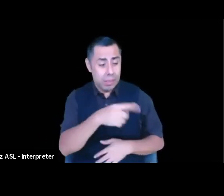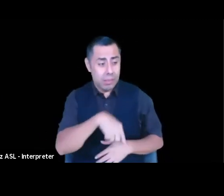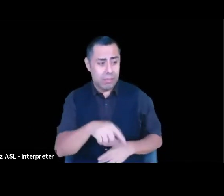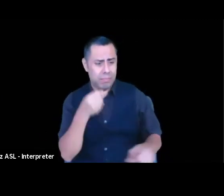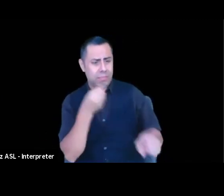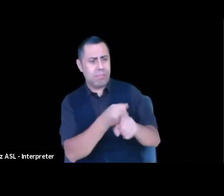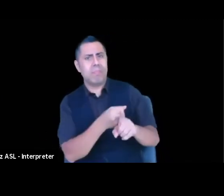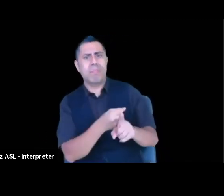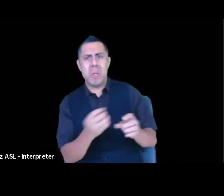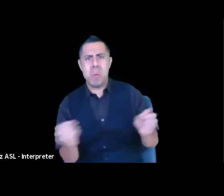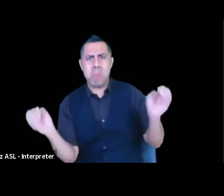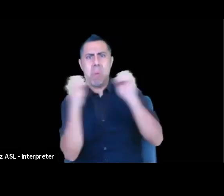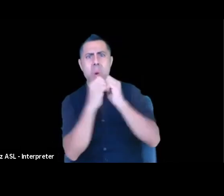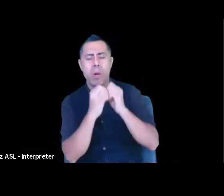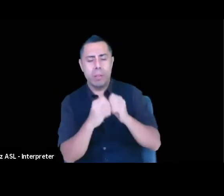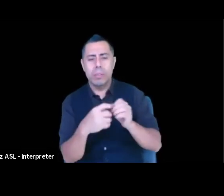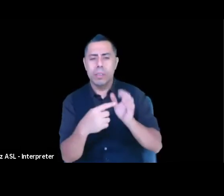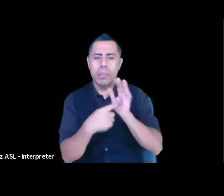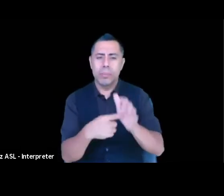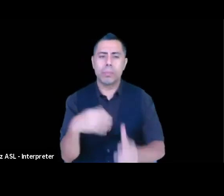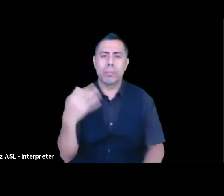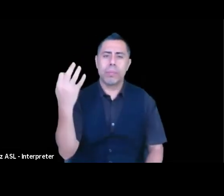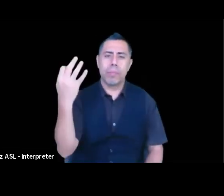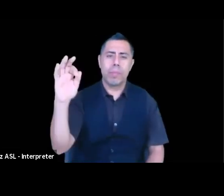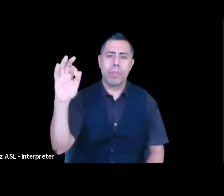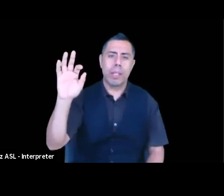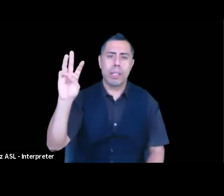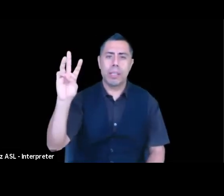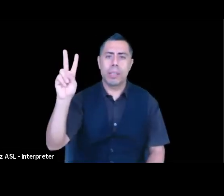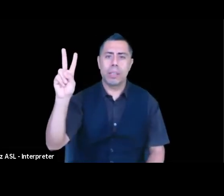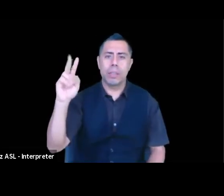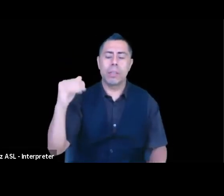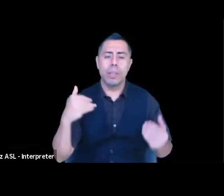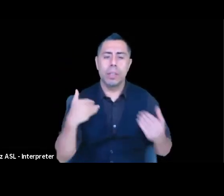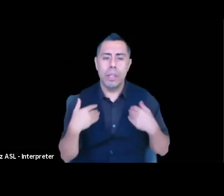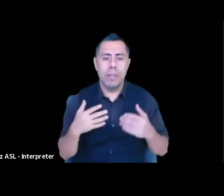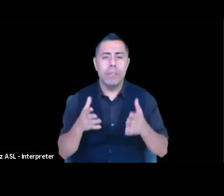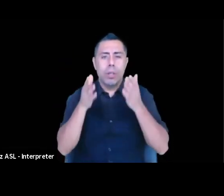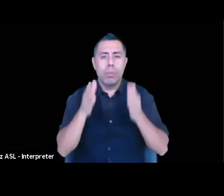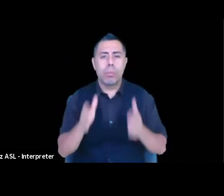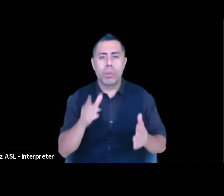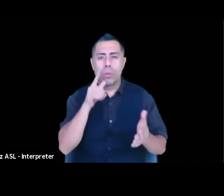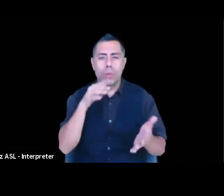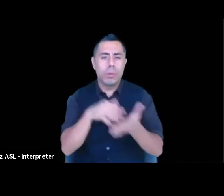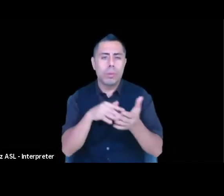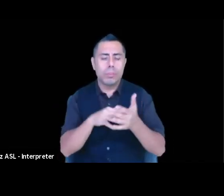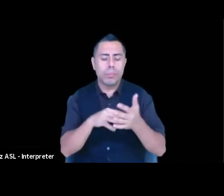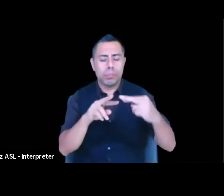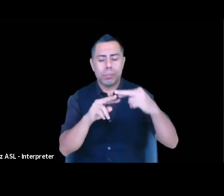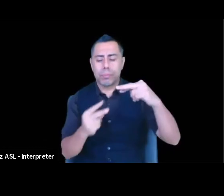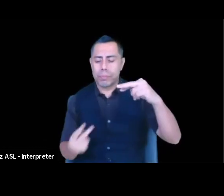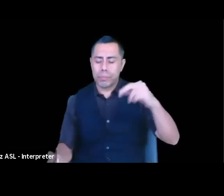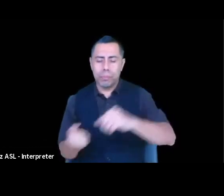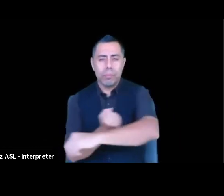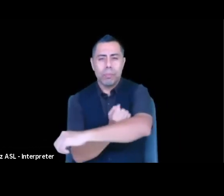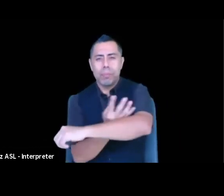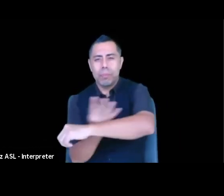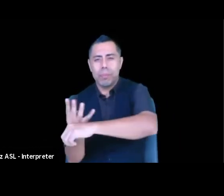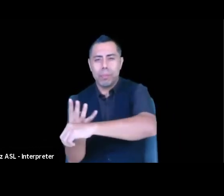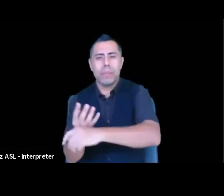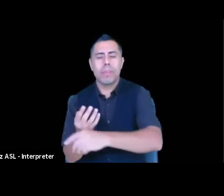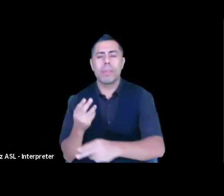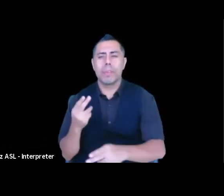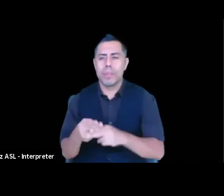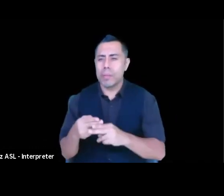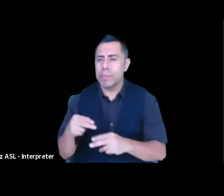Like in 1962, there was a geneticist named James B. Neal. He did just like tests, like blood tests